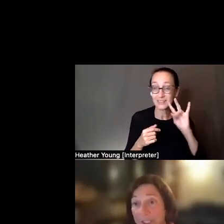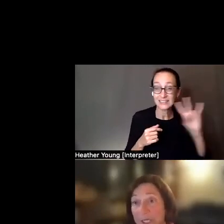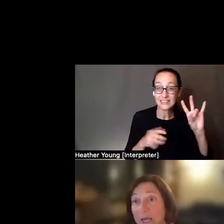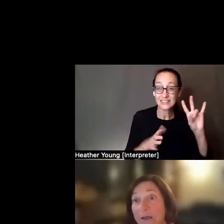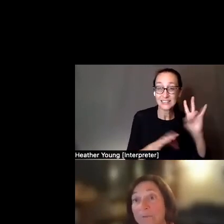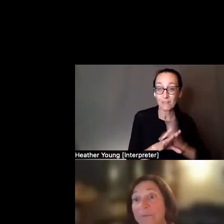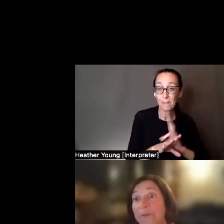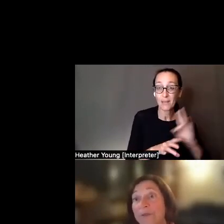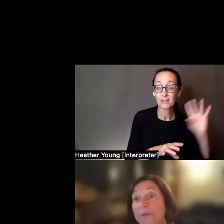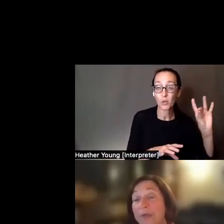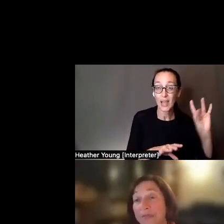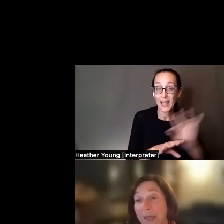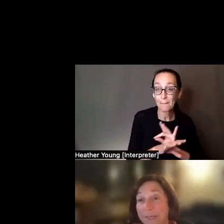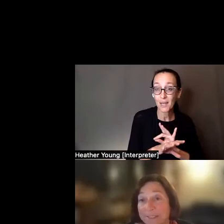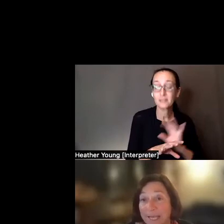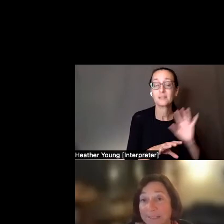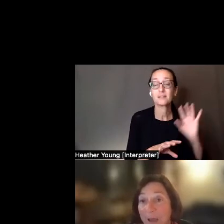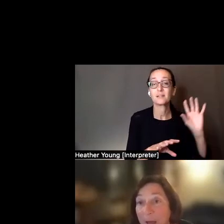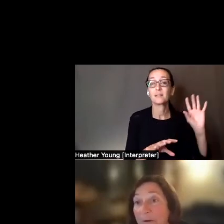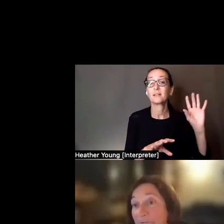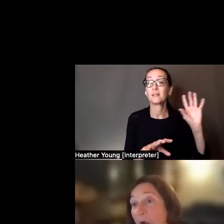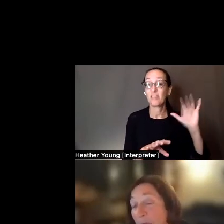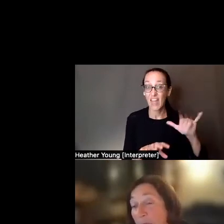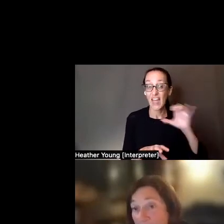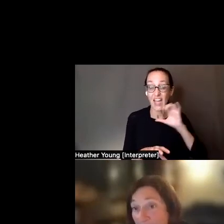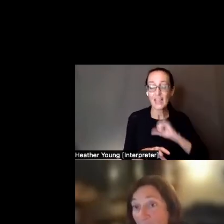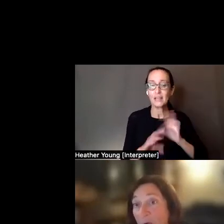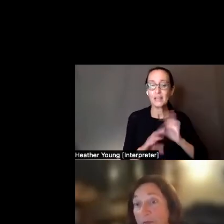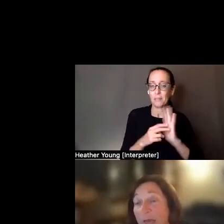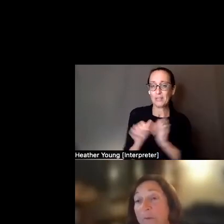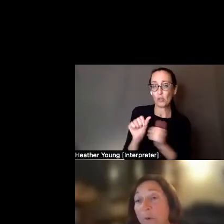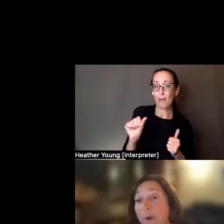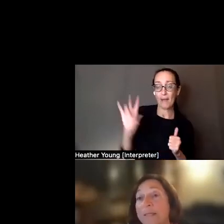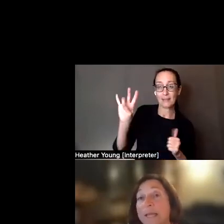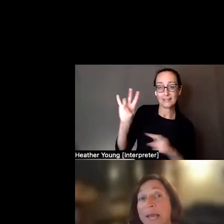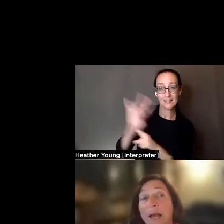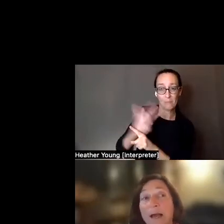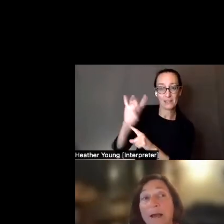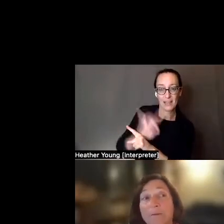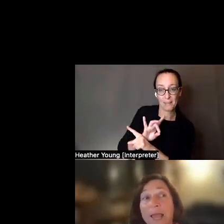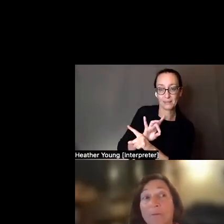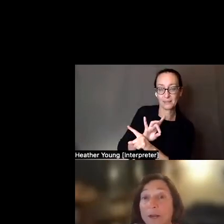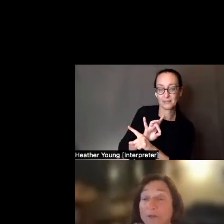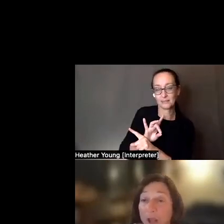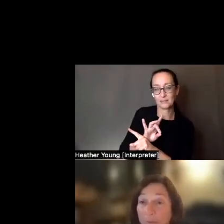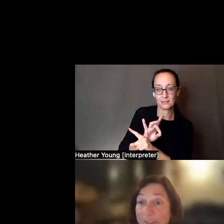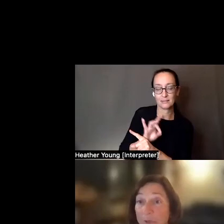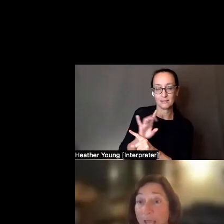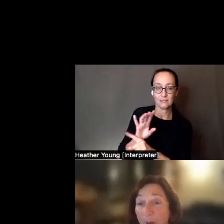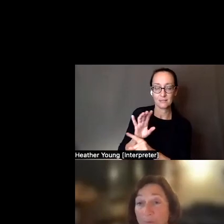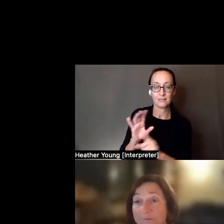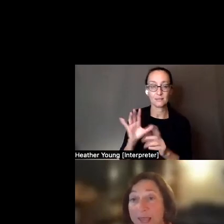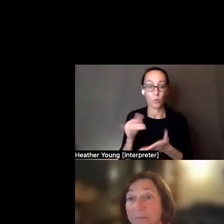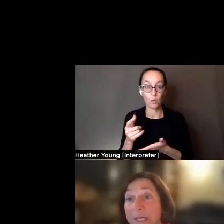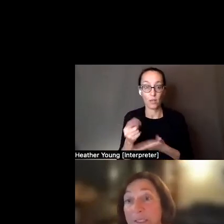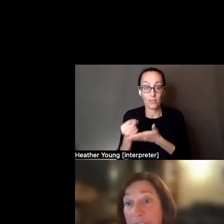age, then that means that's how far behind they are at that point. And what a therapist will help